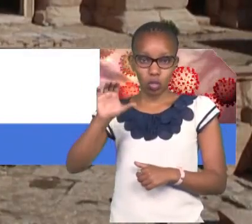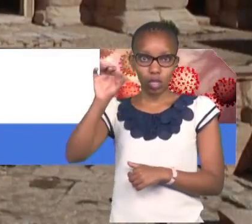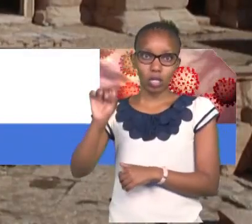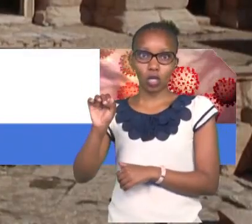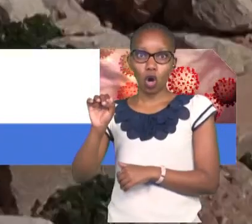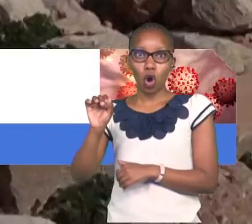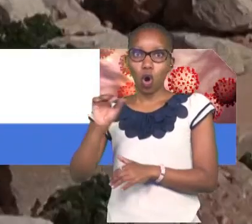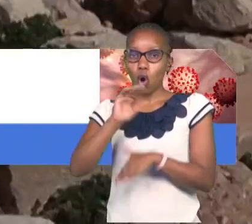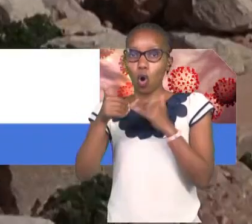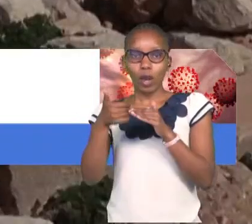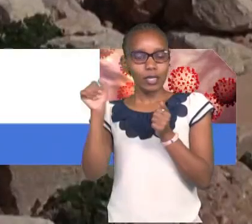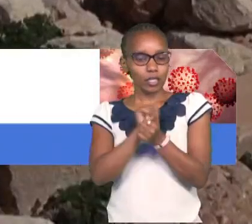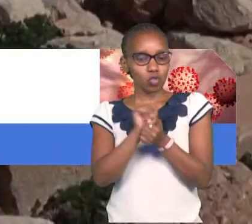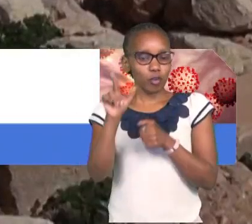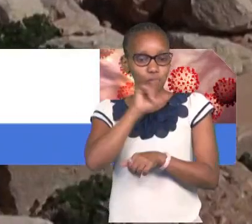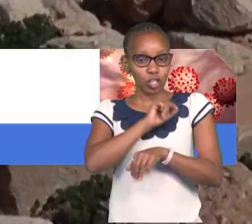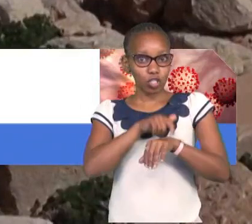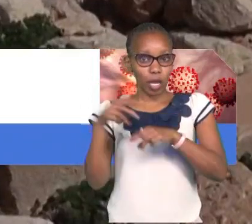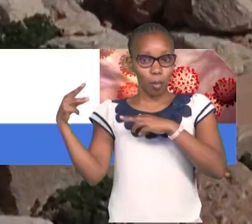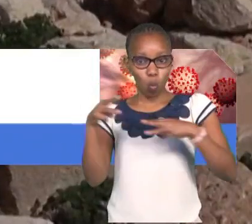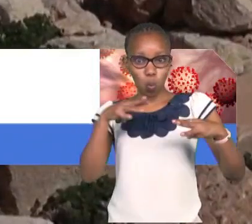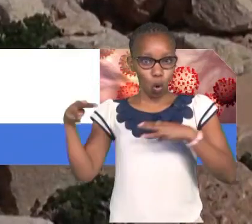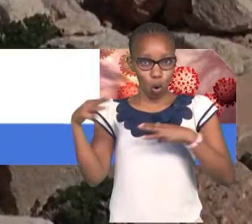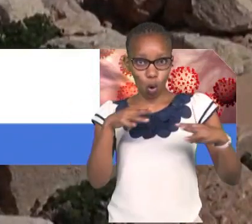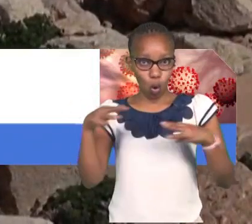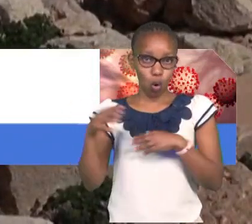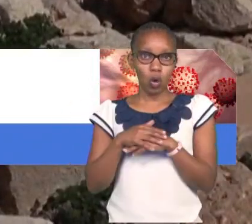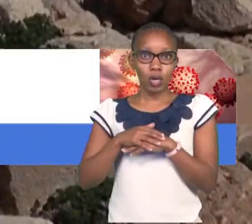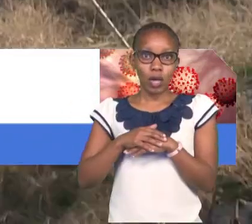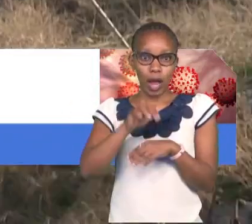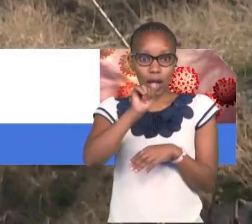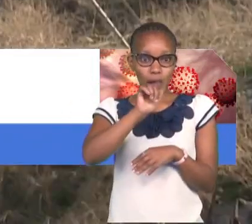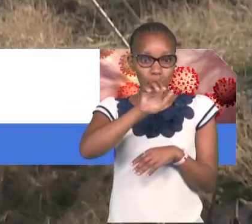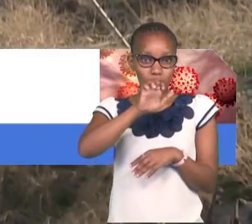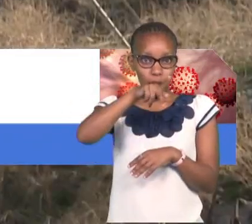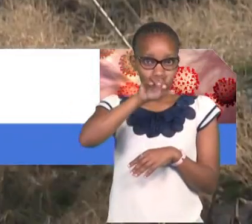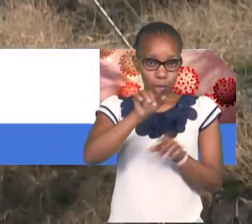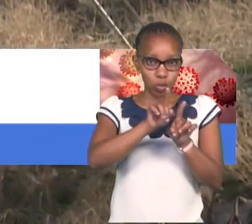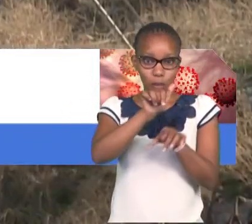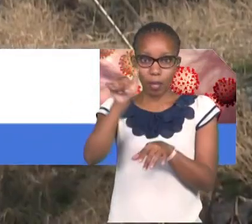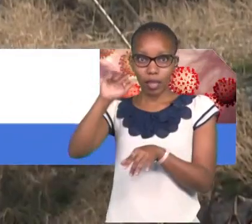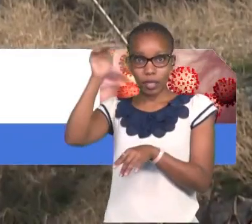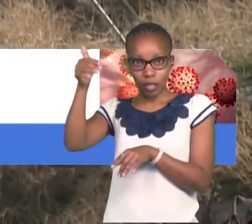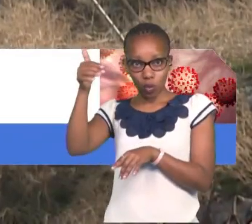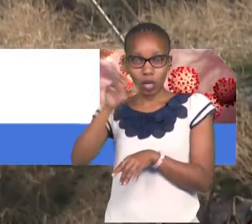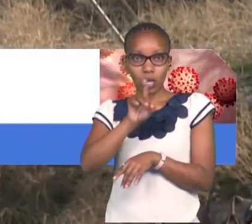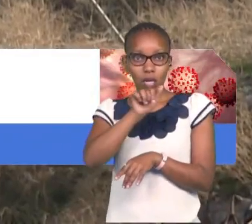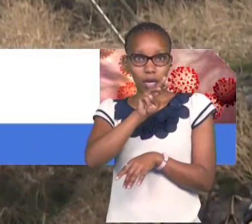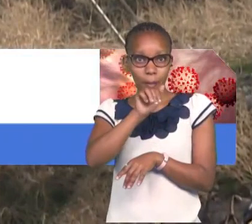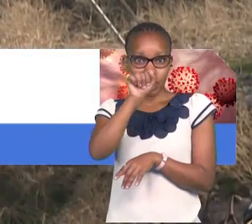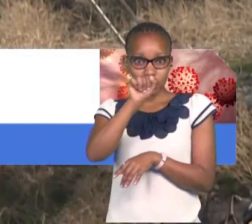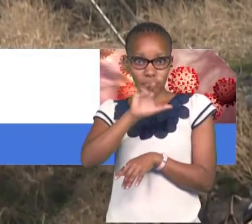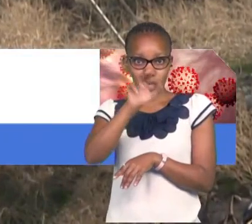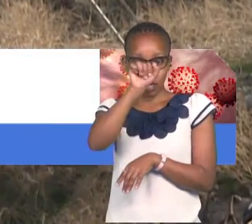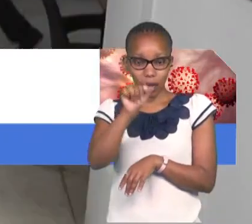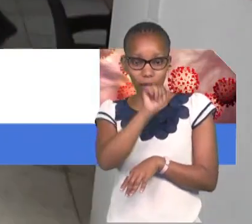them sustained some level of damage in the war. Besides Palmyra and Aleppo, the ancient cities of Damascus and Bosra also suffered.